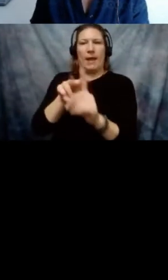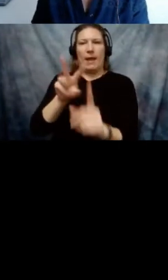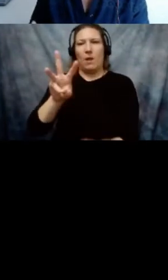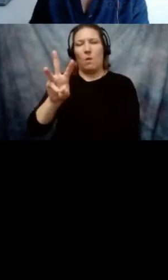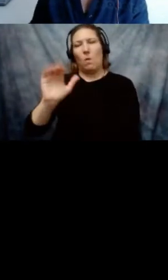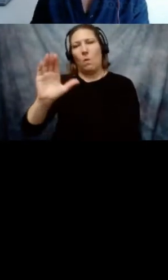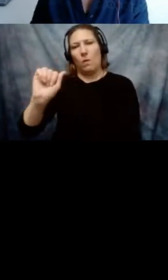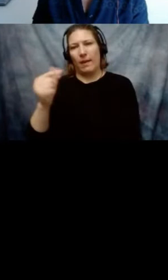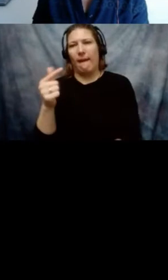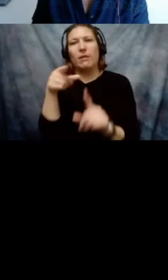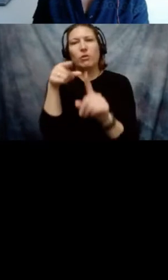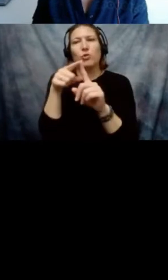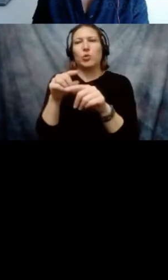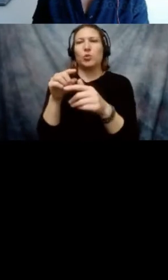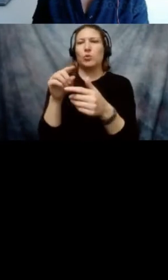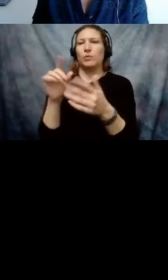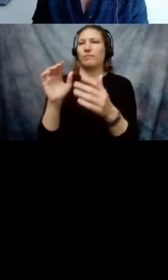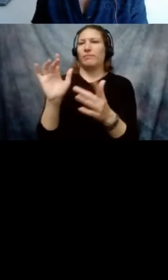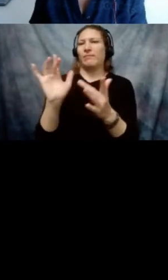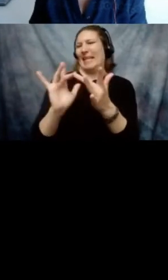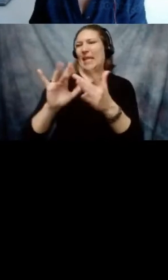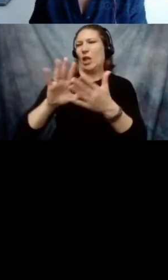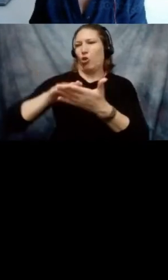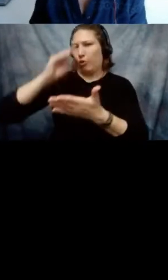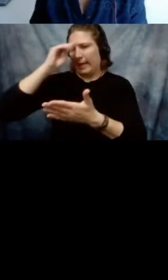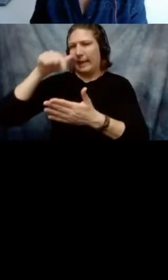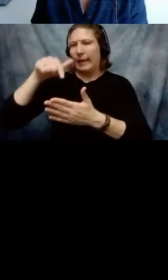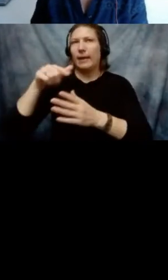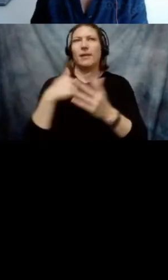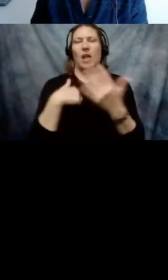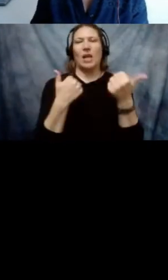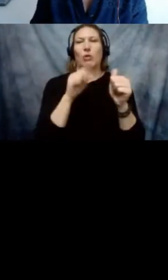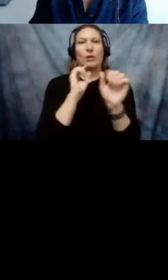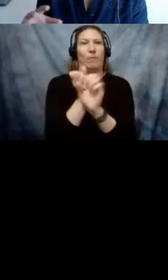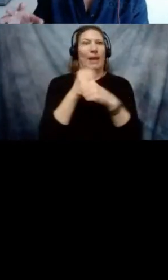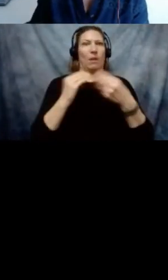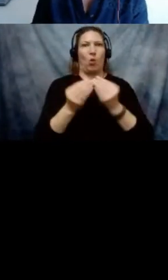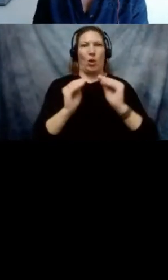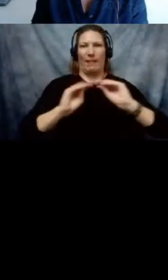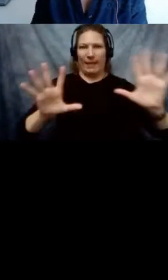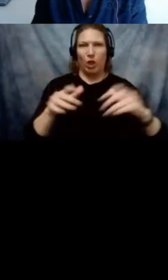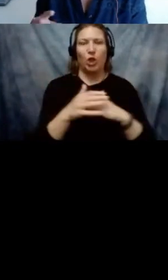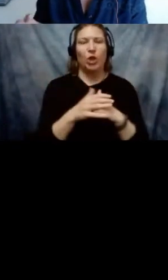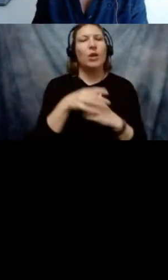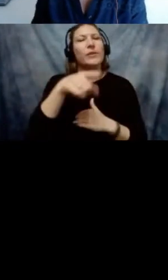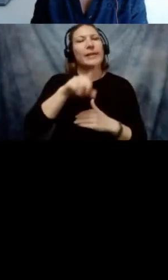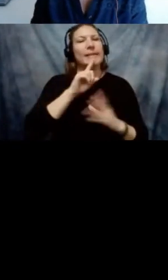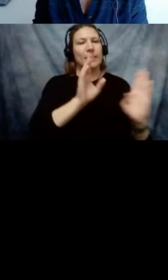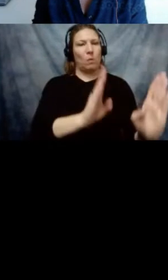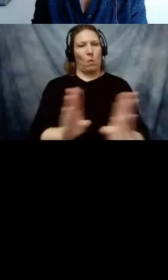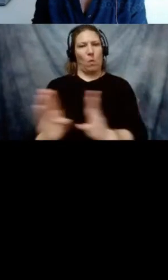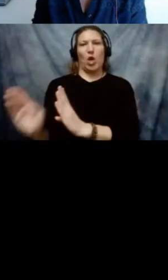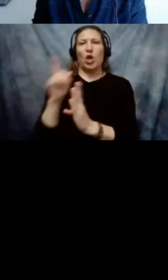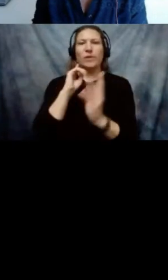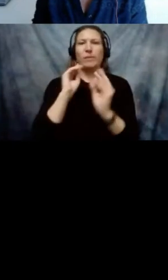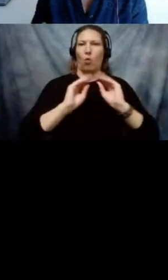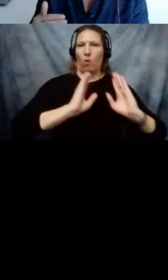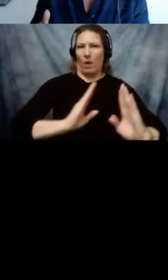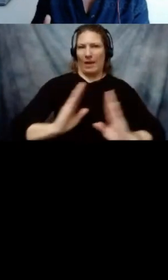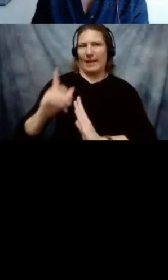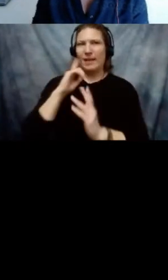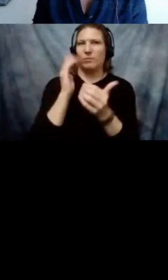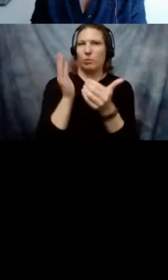you to apply WCAG in a logical order, which makes sense for designing learning content. And it also translates them into plain English with